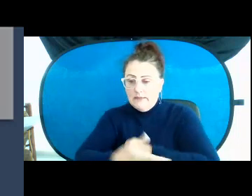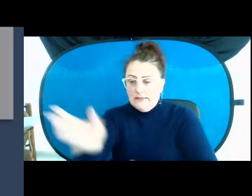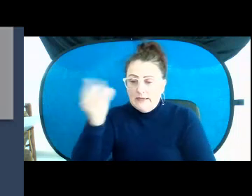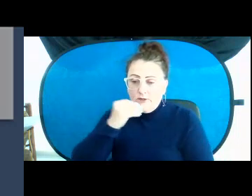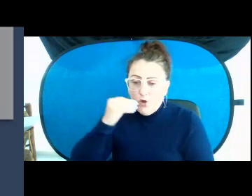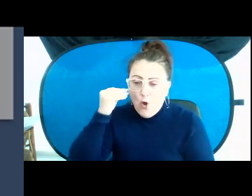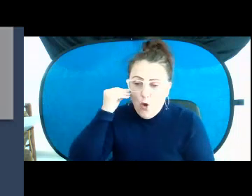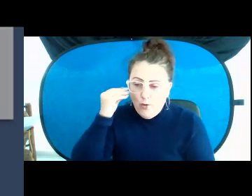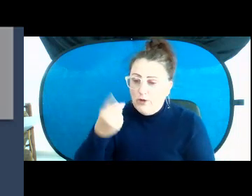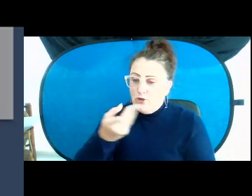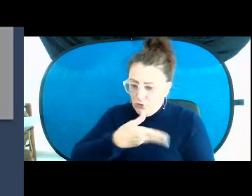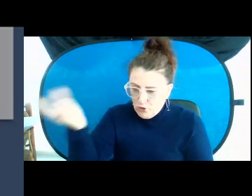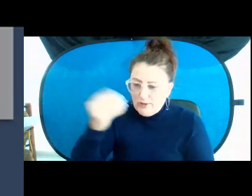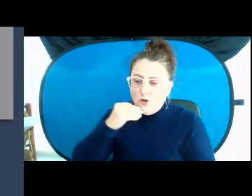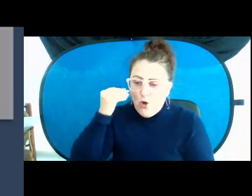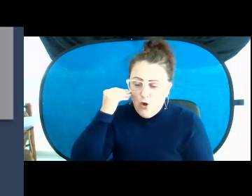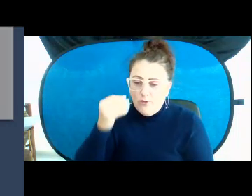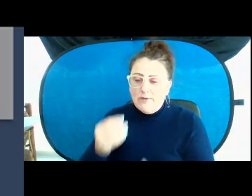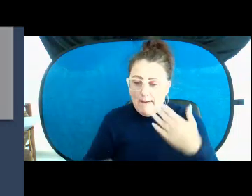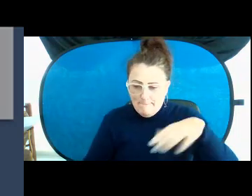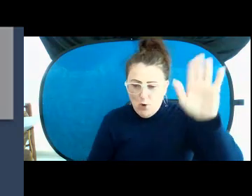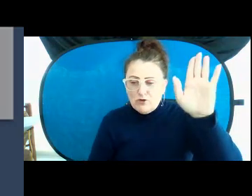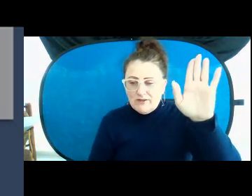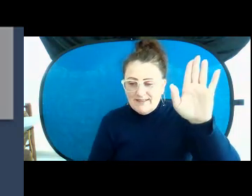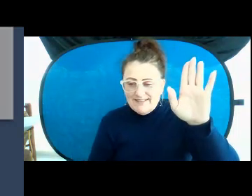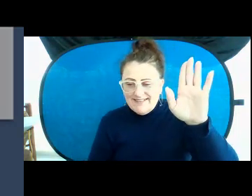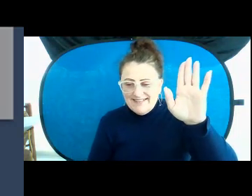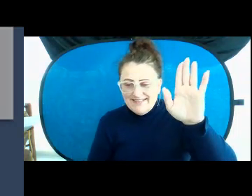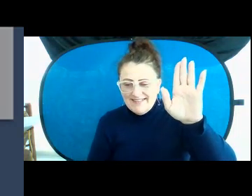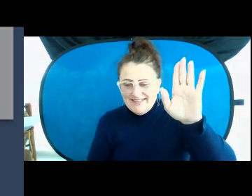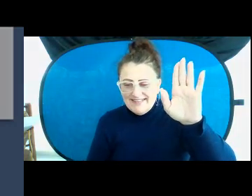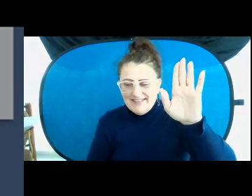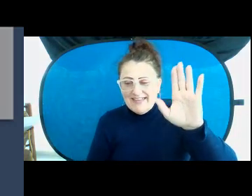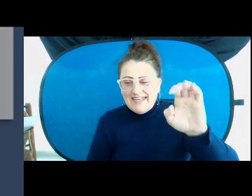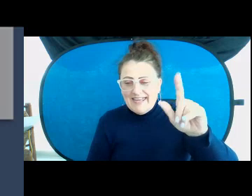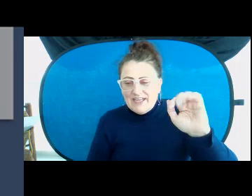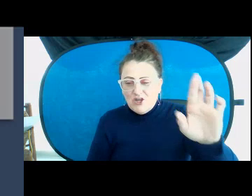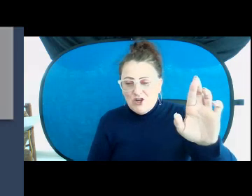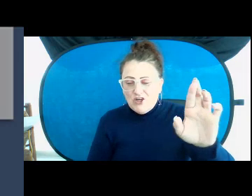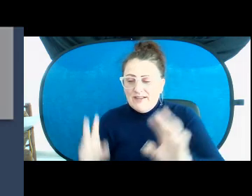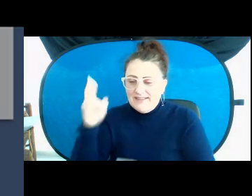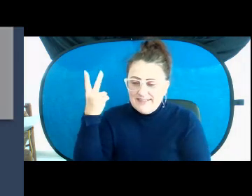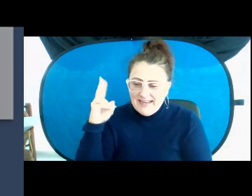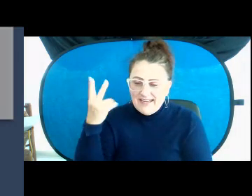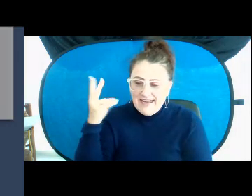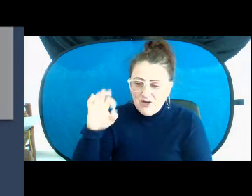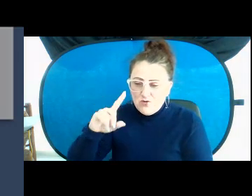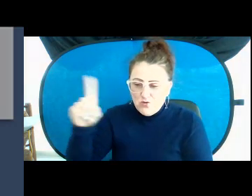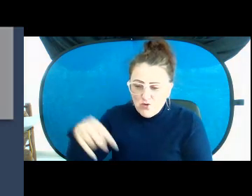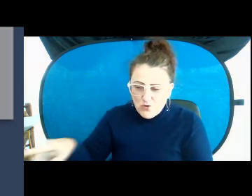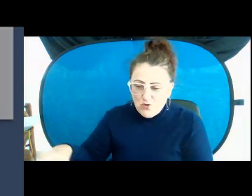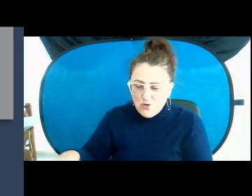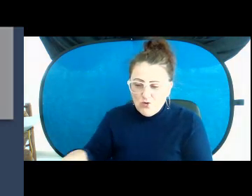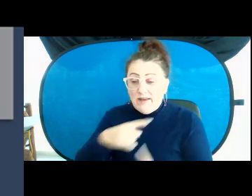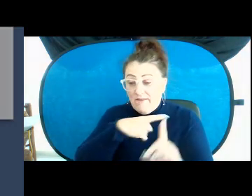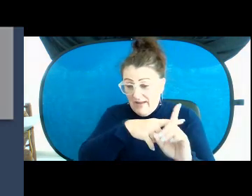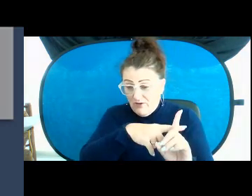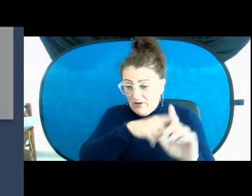did. You took us home. With that, I'll make a motion. All right, so moved by Commissioner Eager, seconded by Commissioner Cruz. All those in